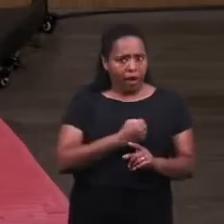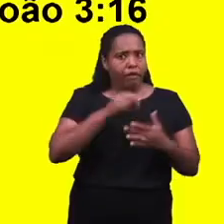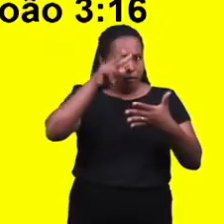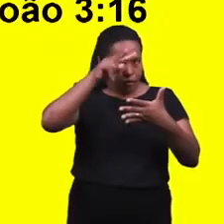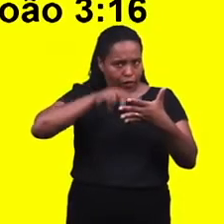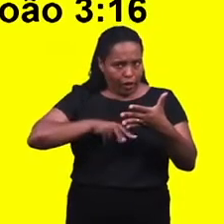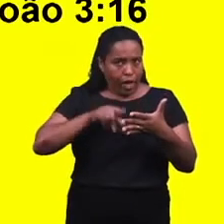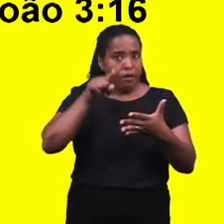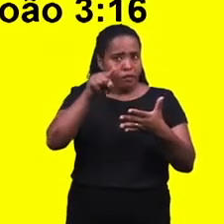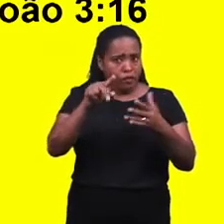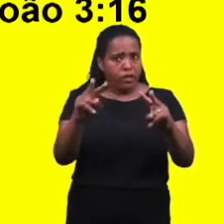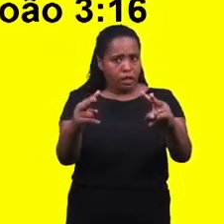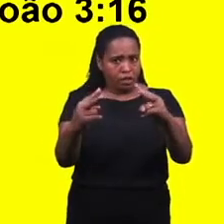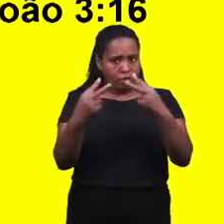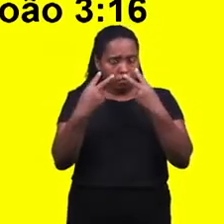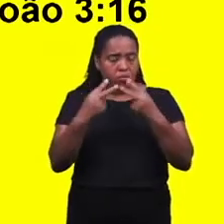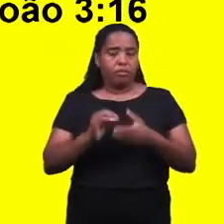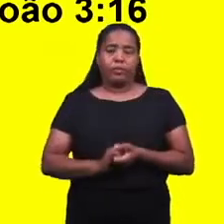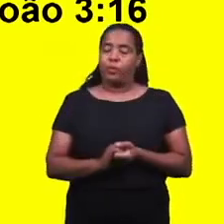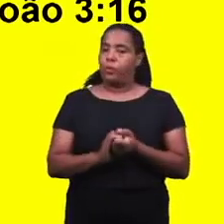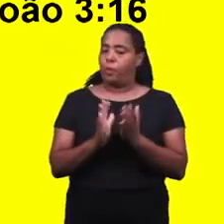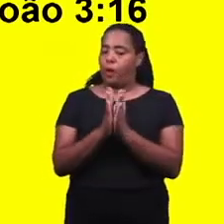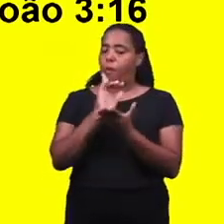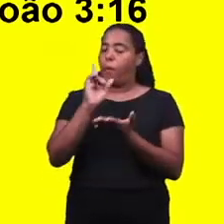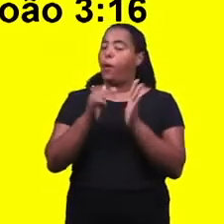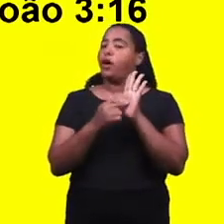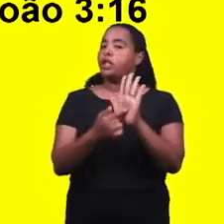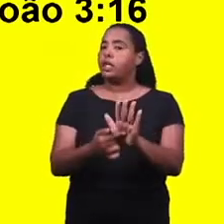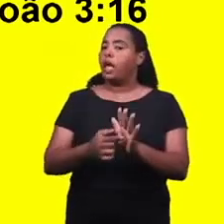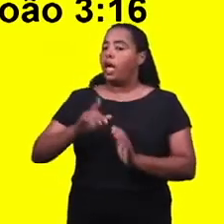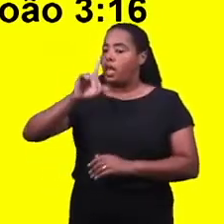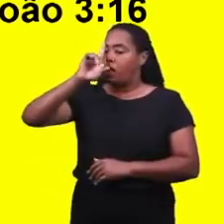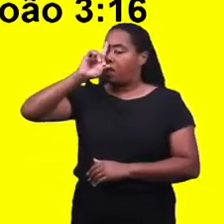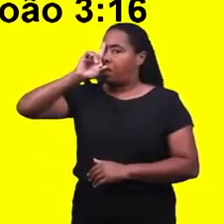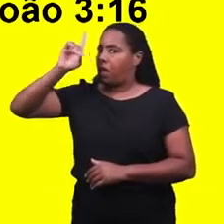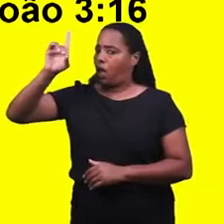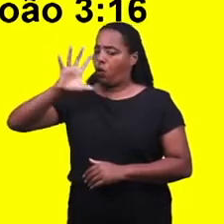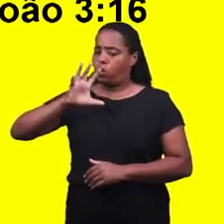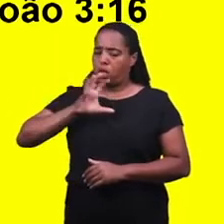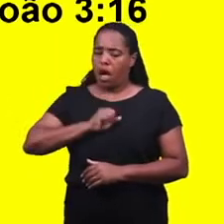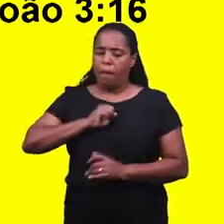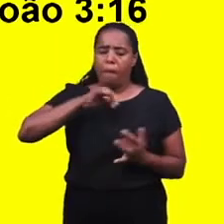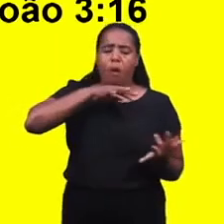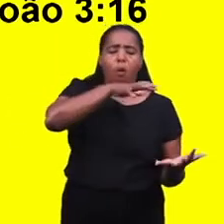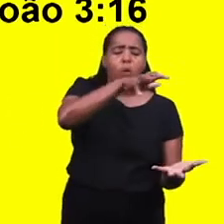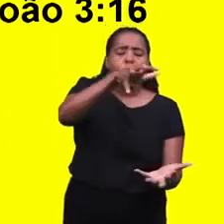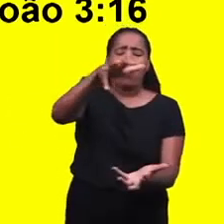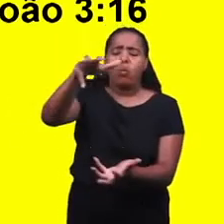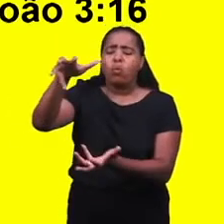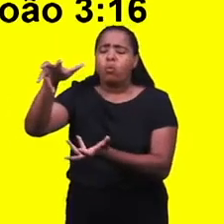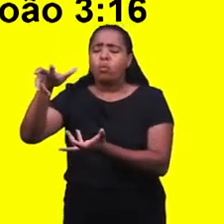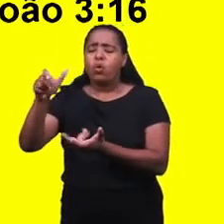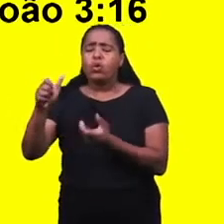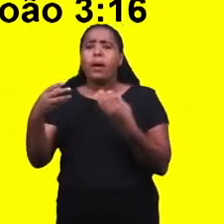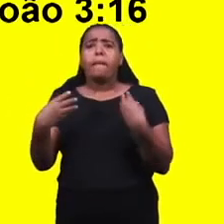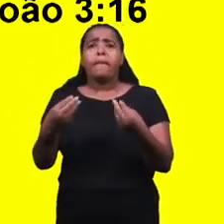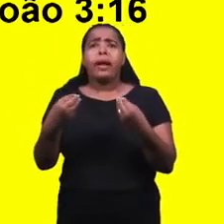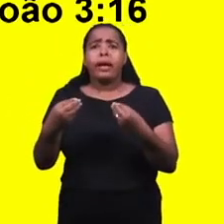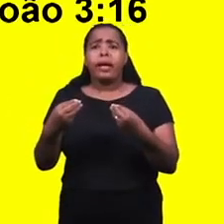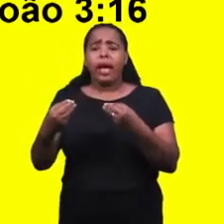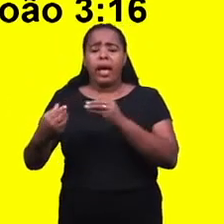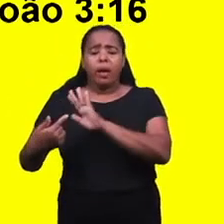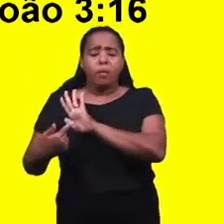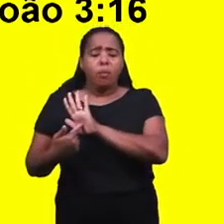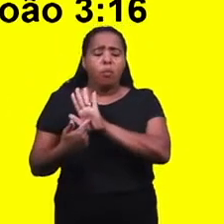attention. For God so loved the world that he gave his only begotten Son, that whoever believes in